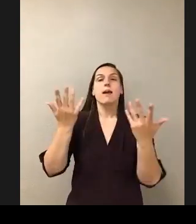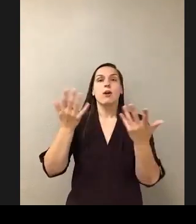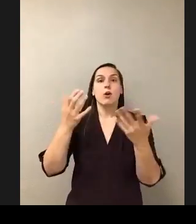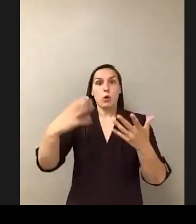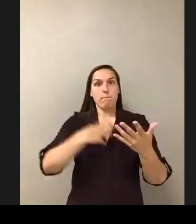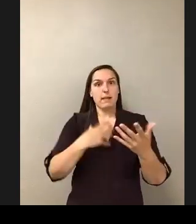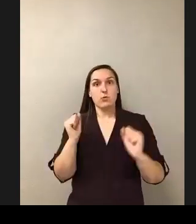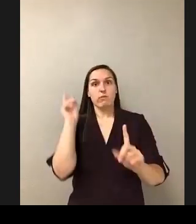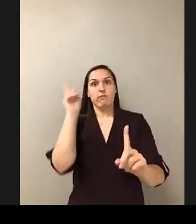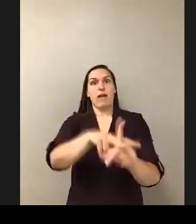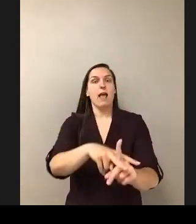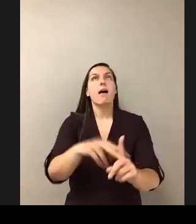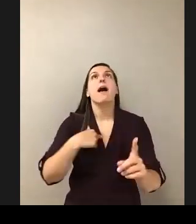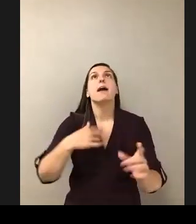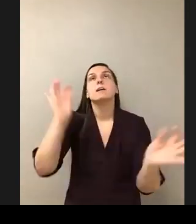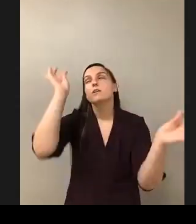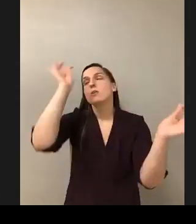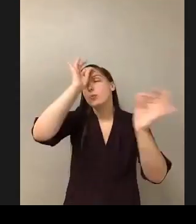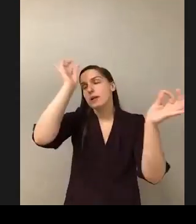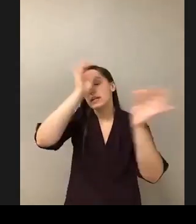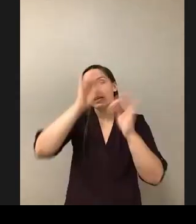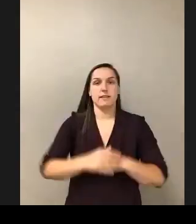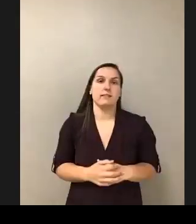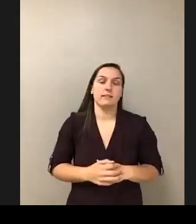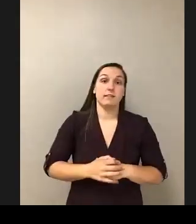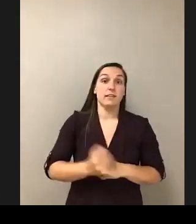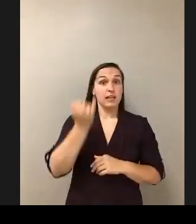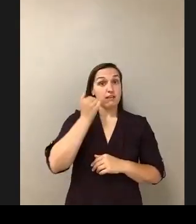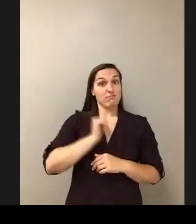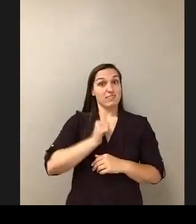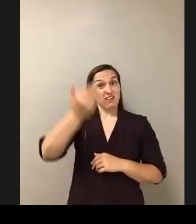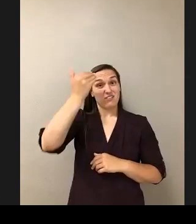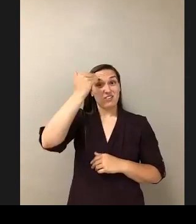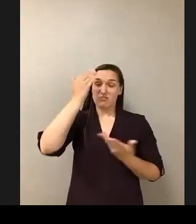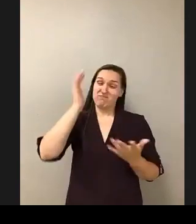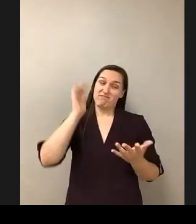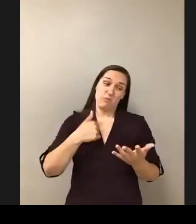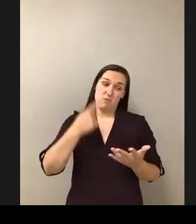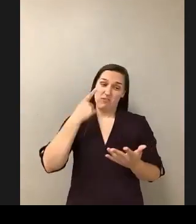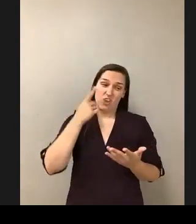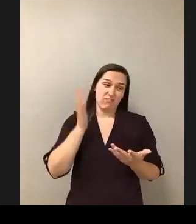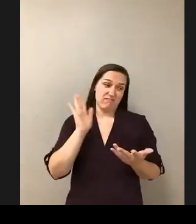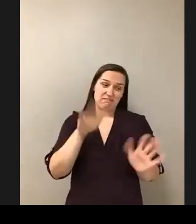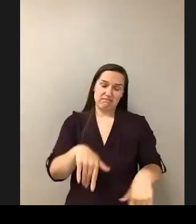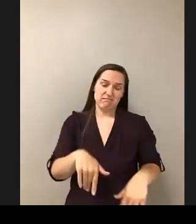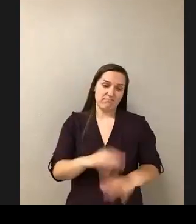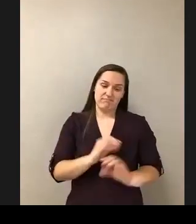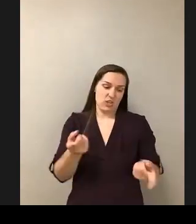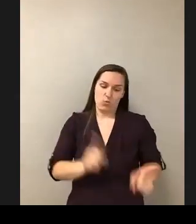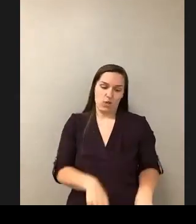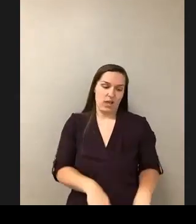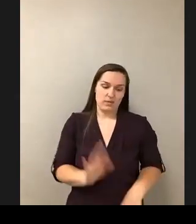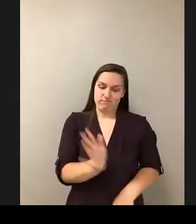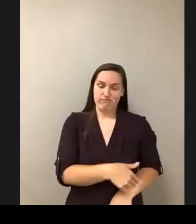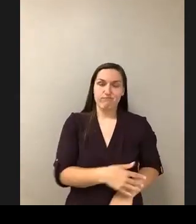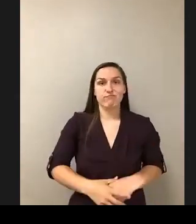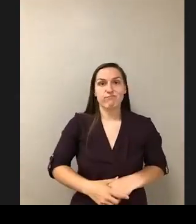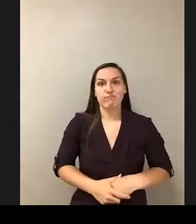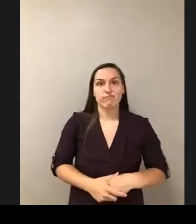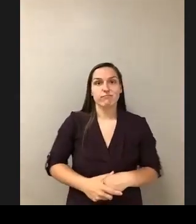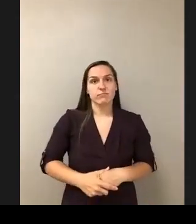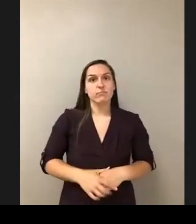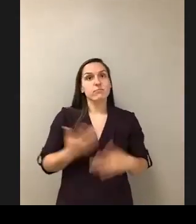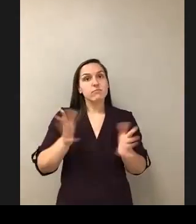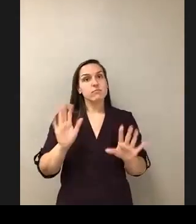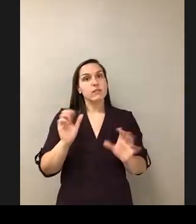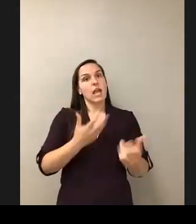filed whatsoever. And I'm sure even had I known, I would have thought nothing's going to happen from this incident. So I definitely can